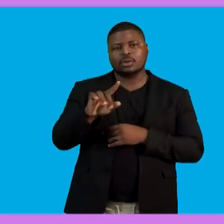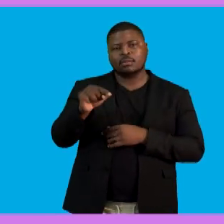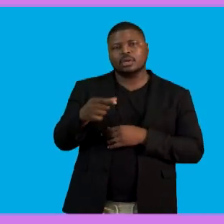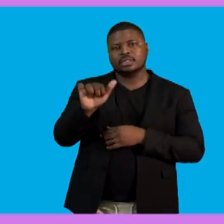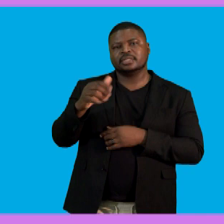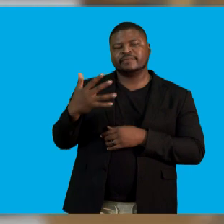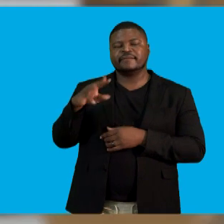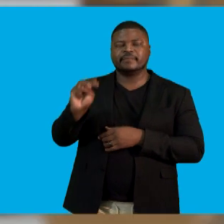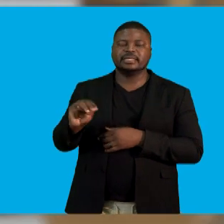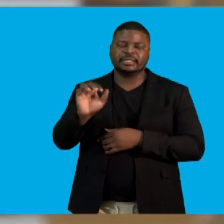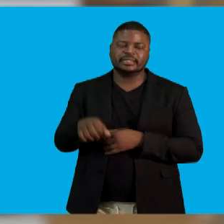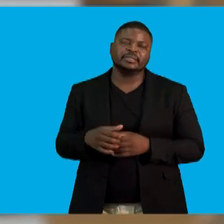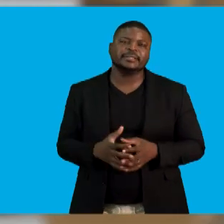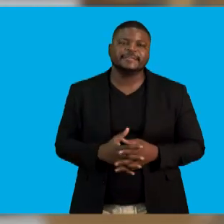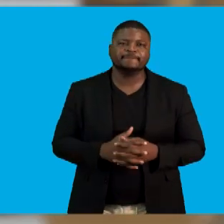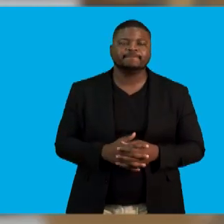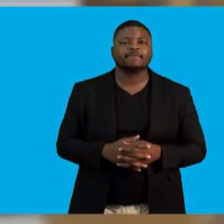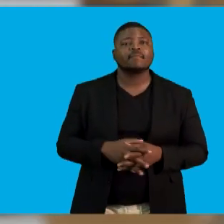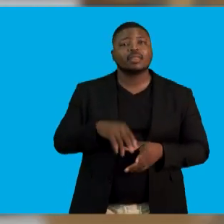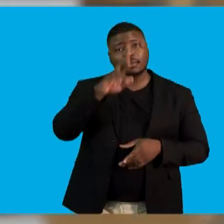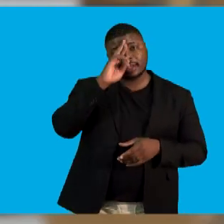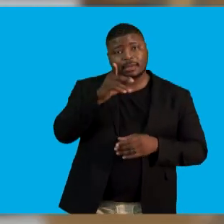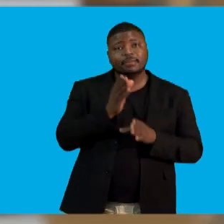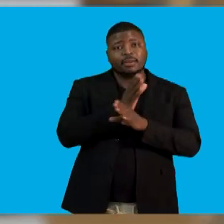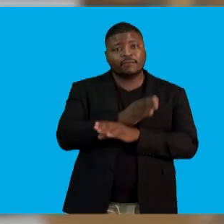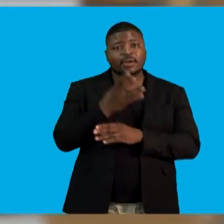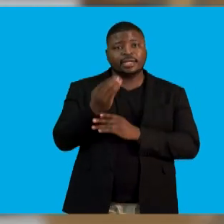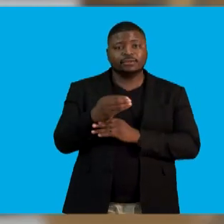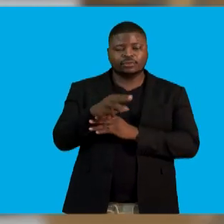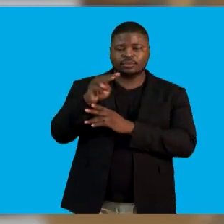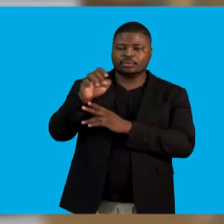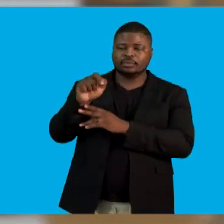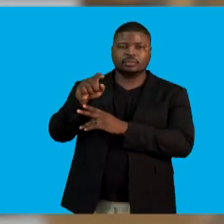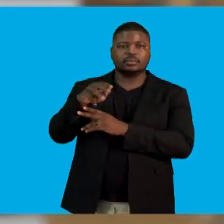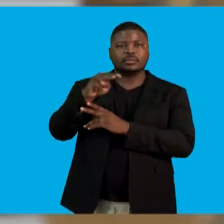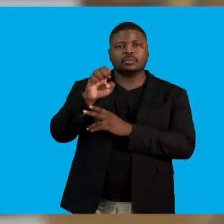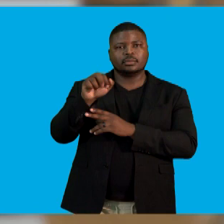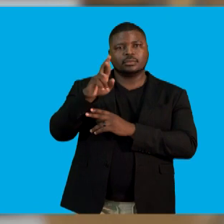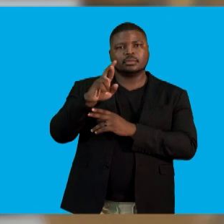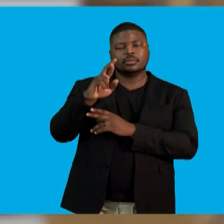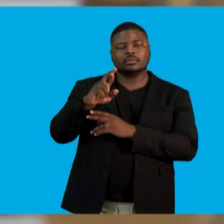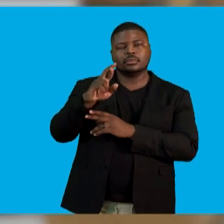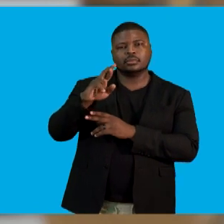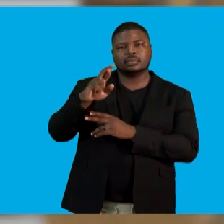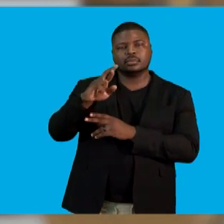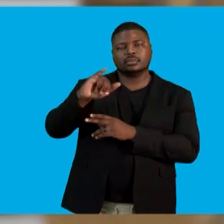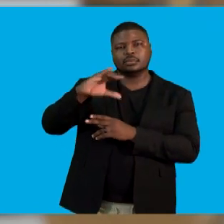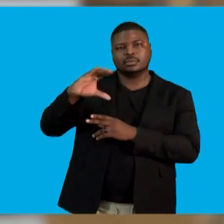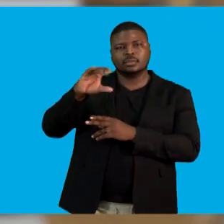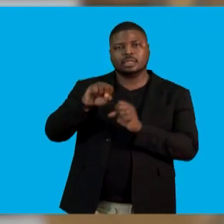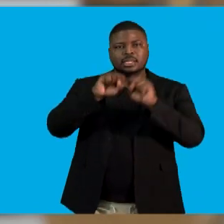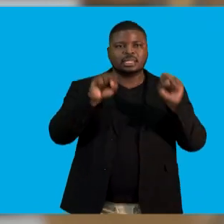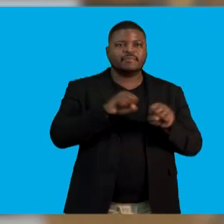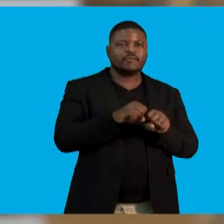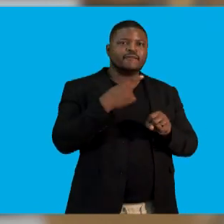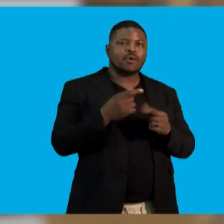meters. Okay, now remember we were doing the metric system for length and distance. Now we are doing the metric system for